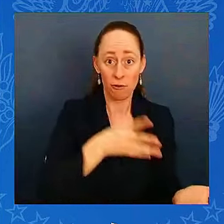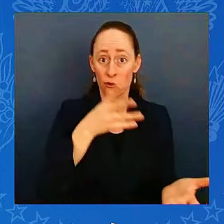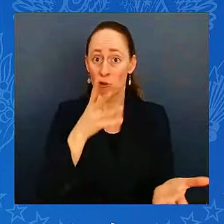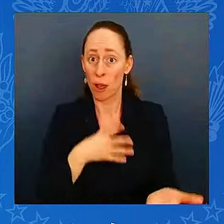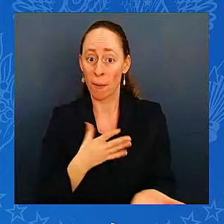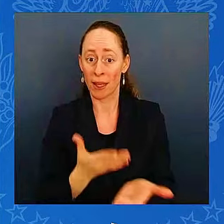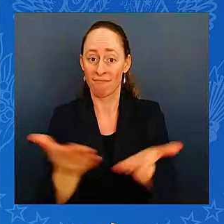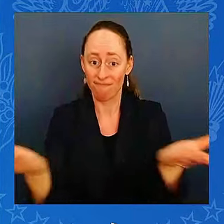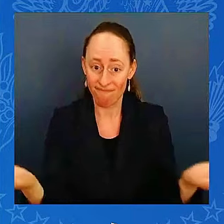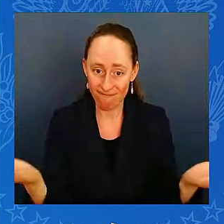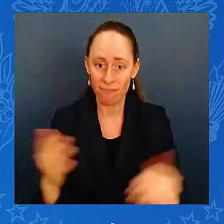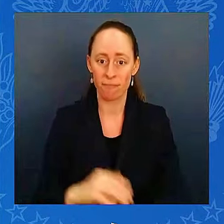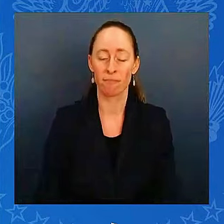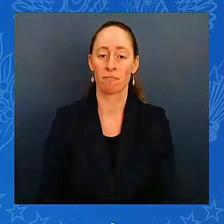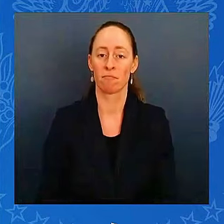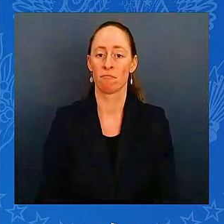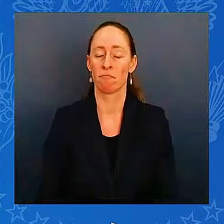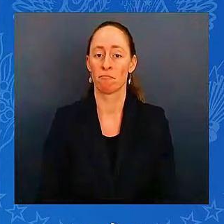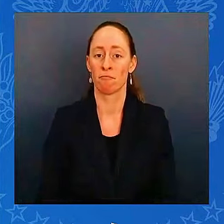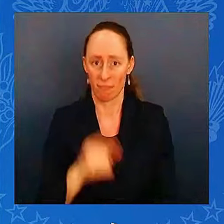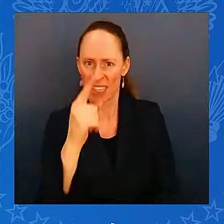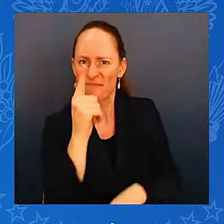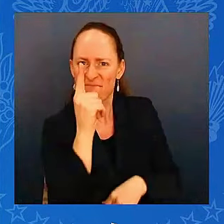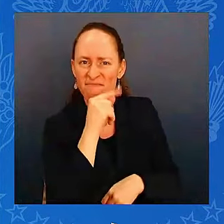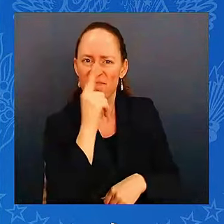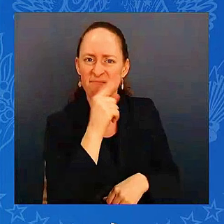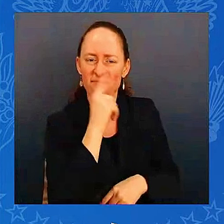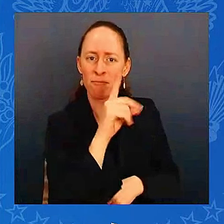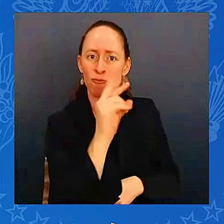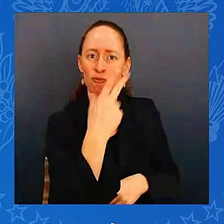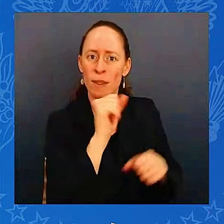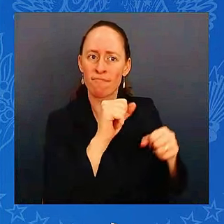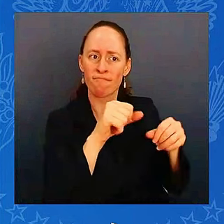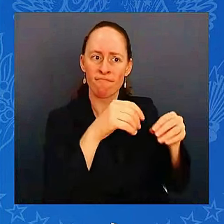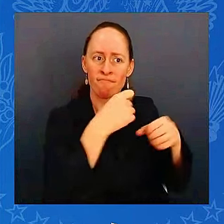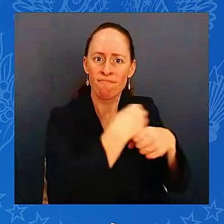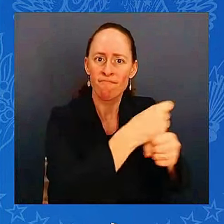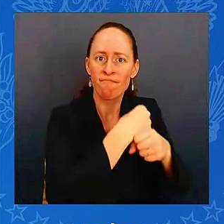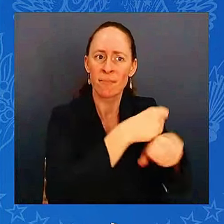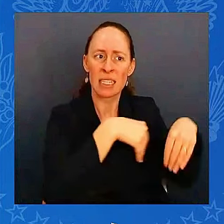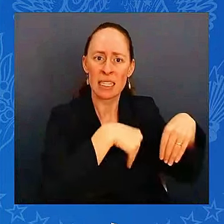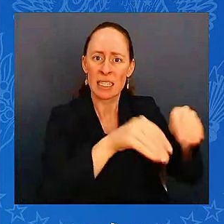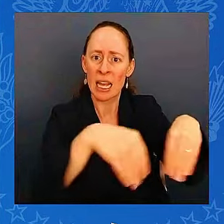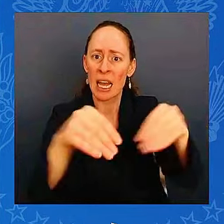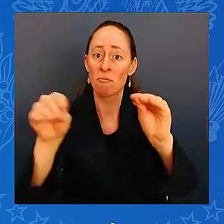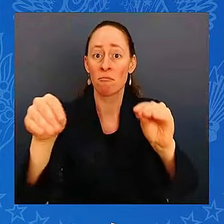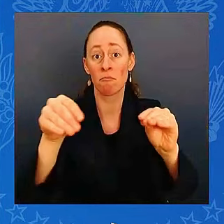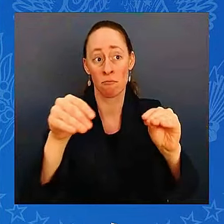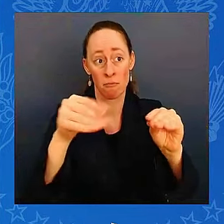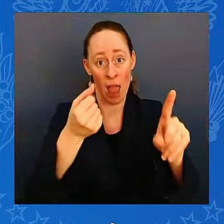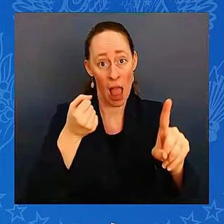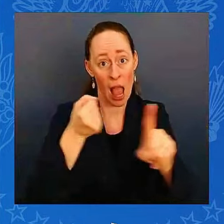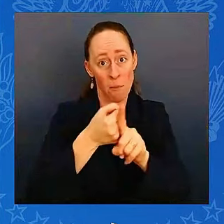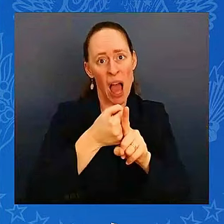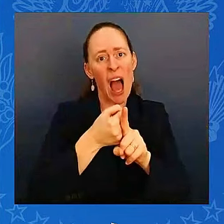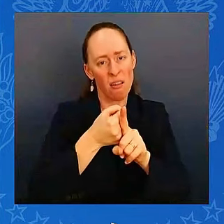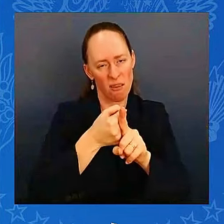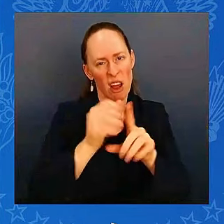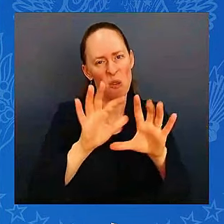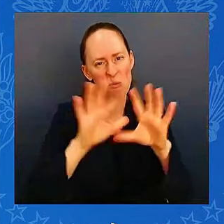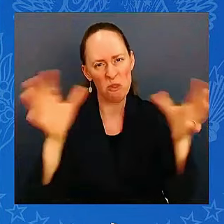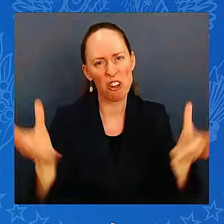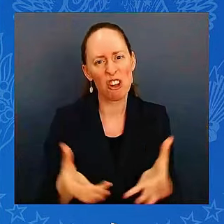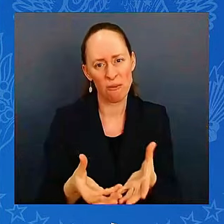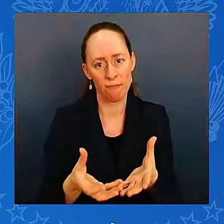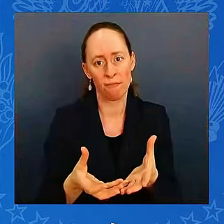trafficking knows no borders. Together with our regional partners, the Dominican Republic has developed a modern national